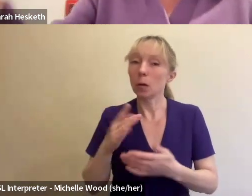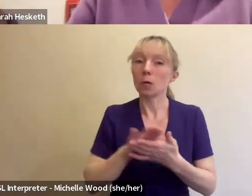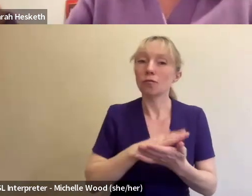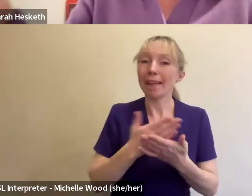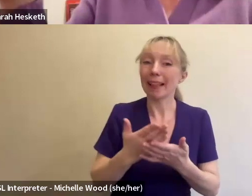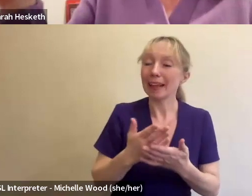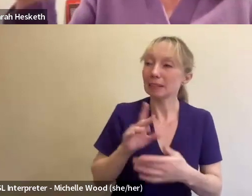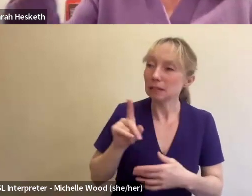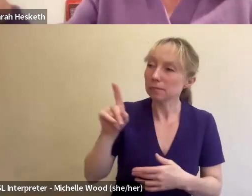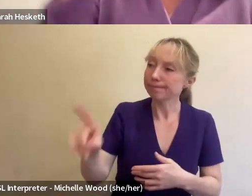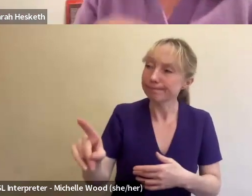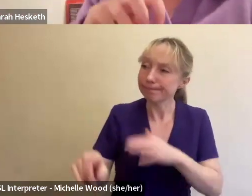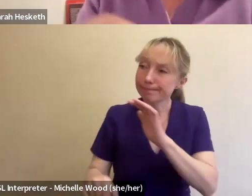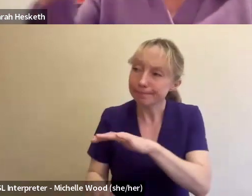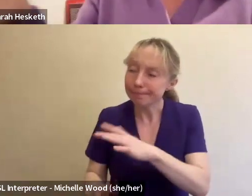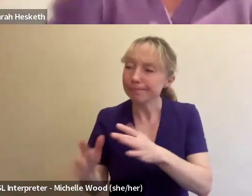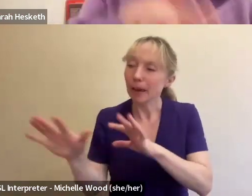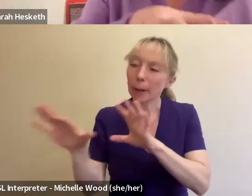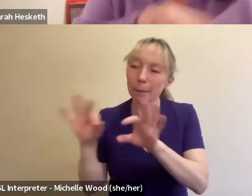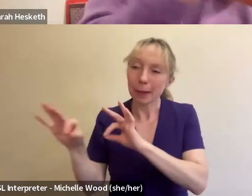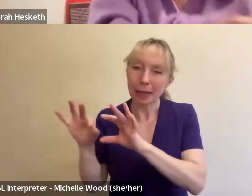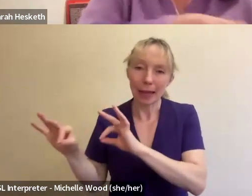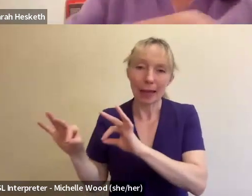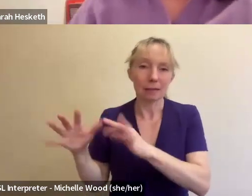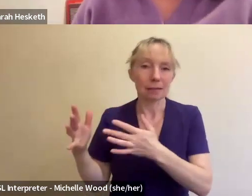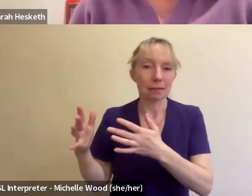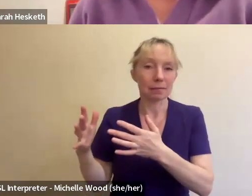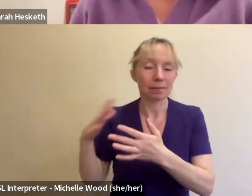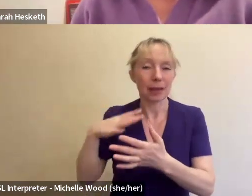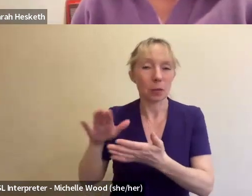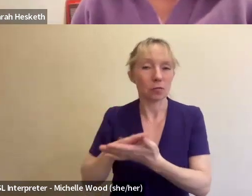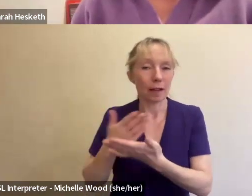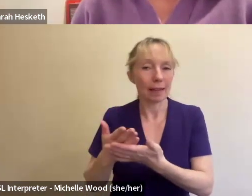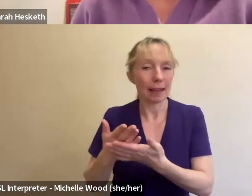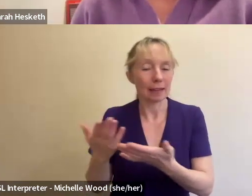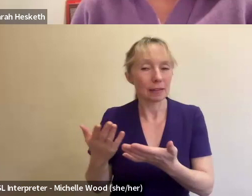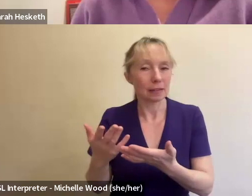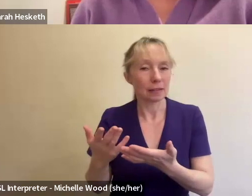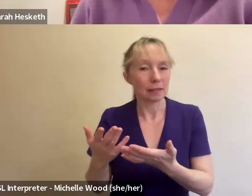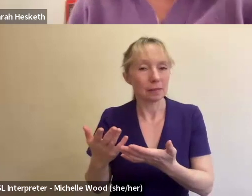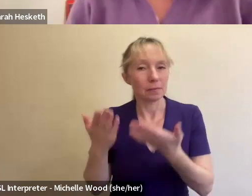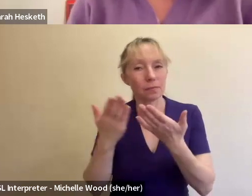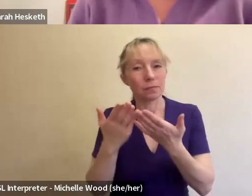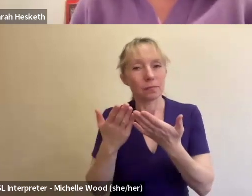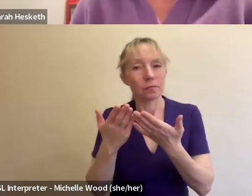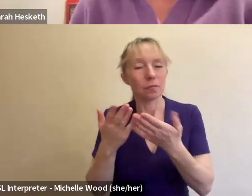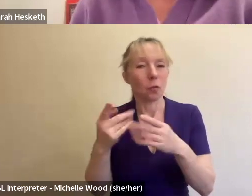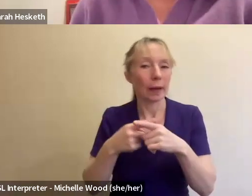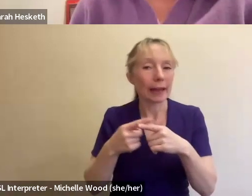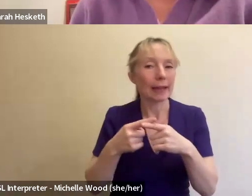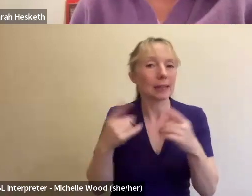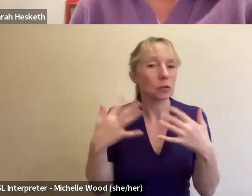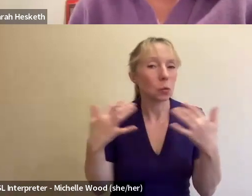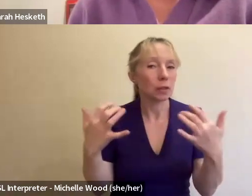going to poets and choosing the work that they want to translate, I suppose, for an English speaking audience